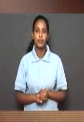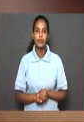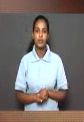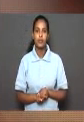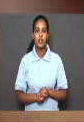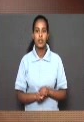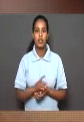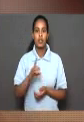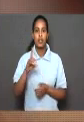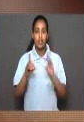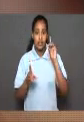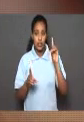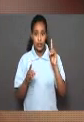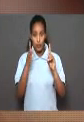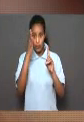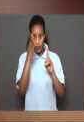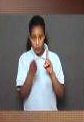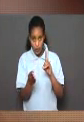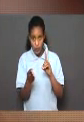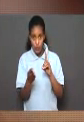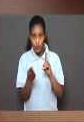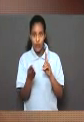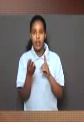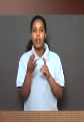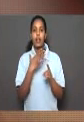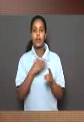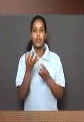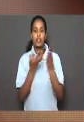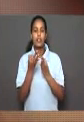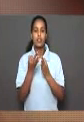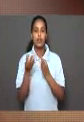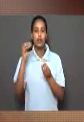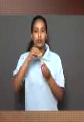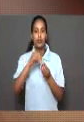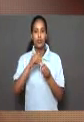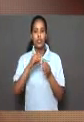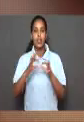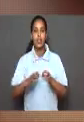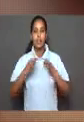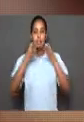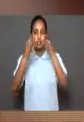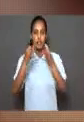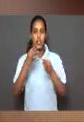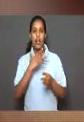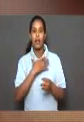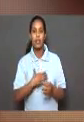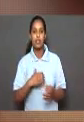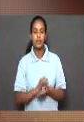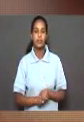The D block elements are also referred to as transition